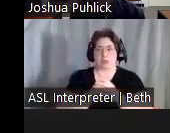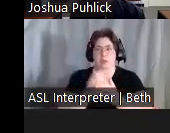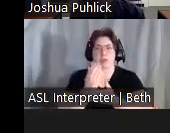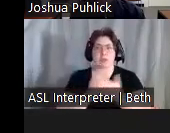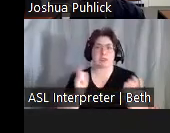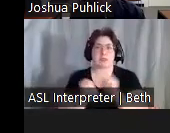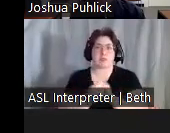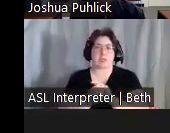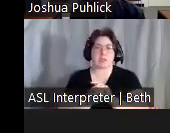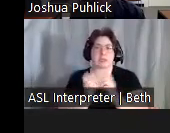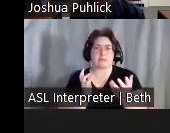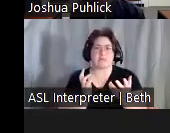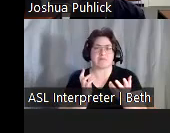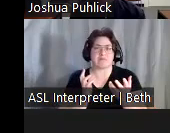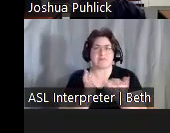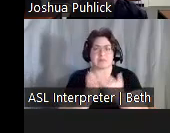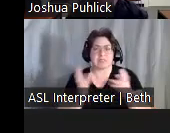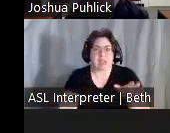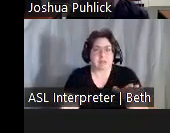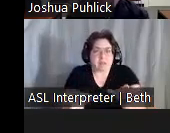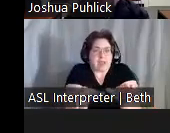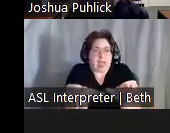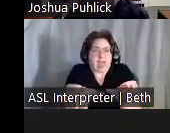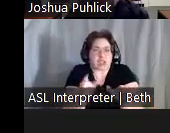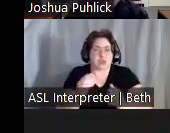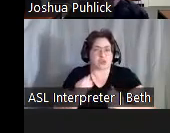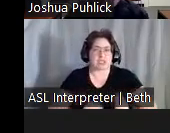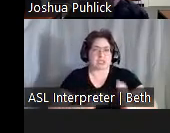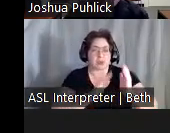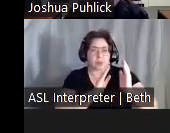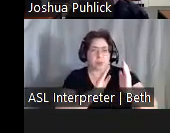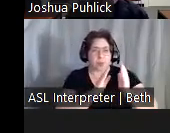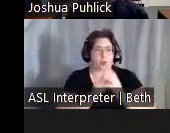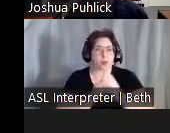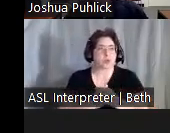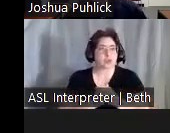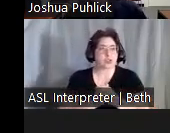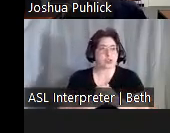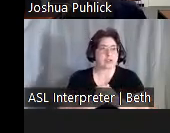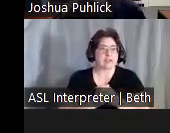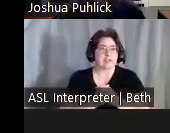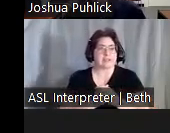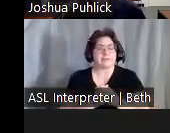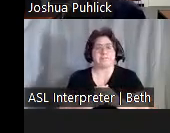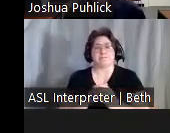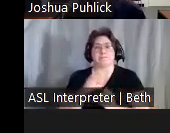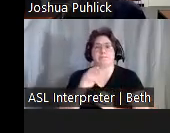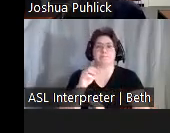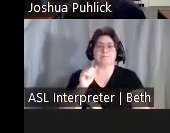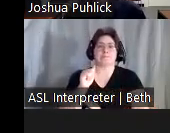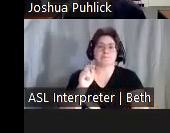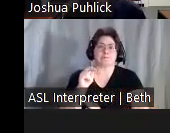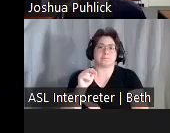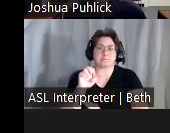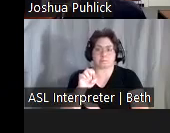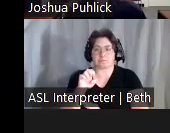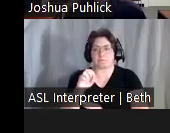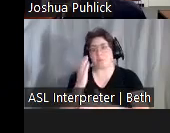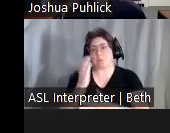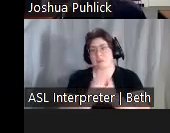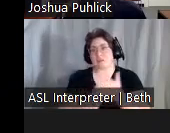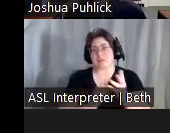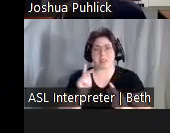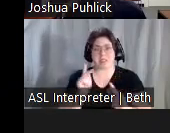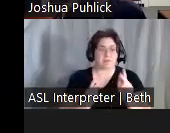adaptive actions with this approach here. And in Maine, some folks